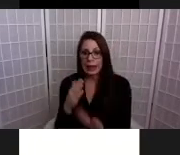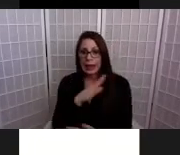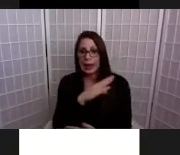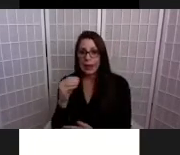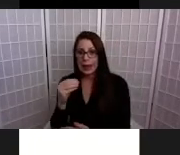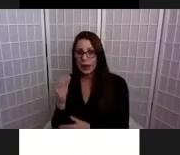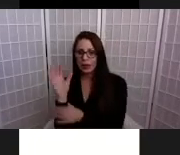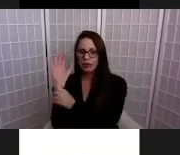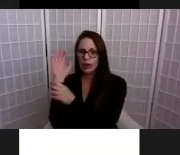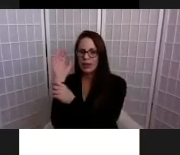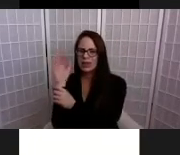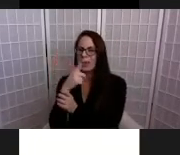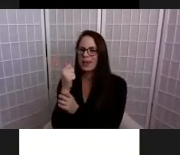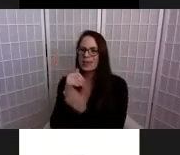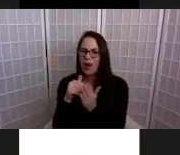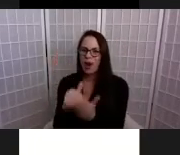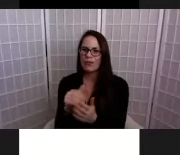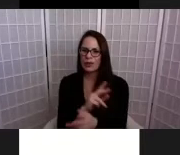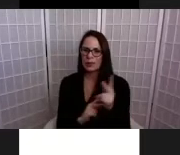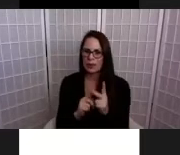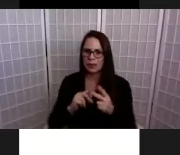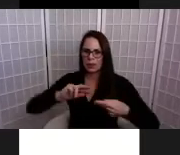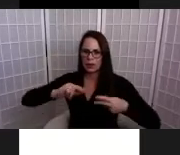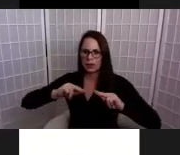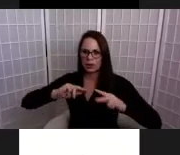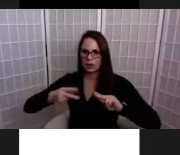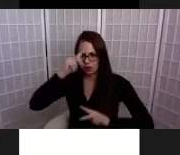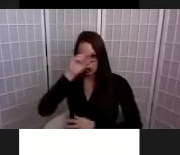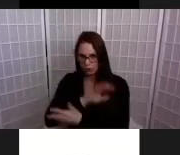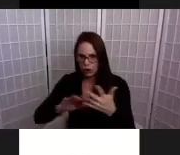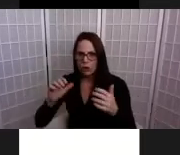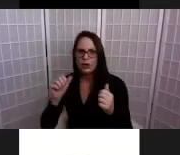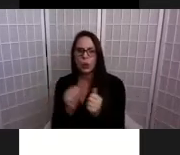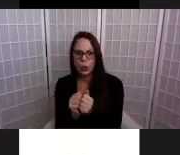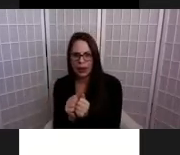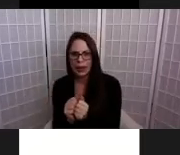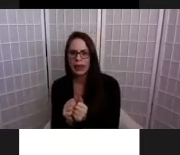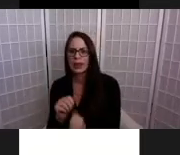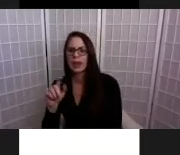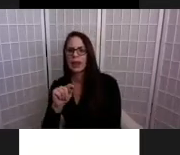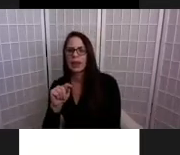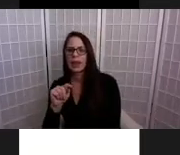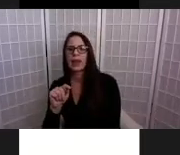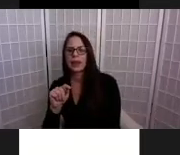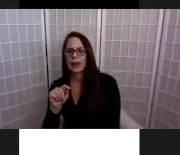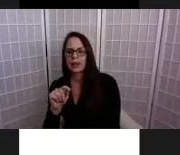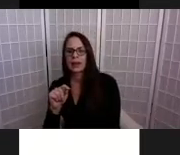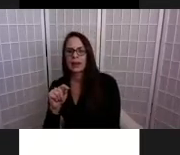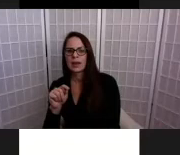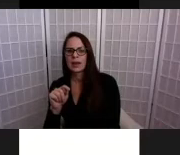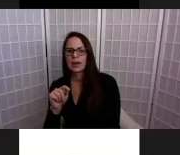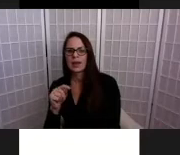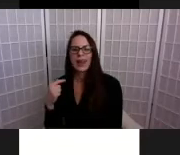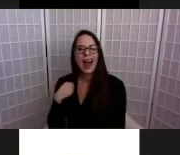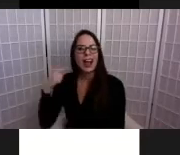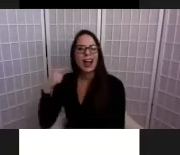with arthritis. And I'm going to just talk about deeper veins and trigger fingers. I just saw a patient who said they were going to be on this call, so I wanted to make sure I